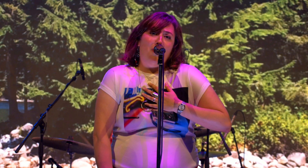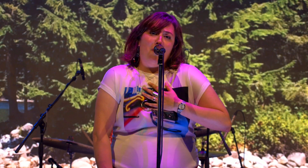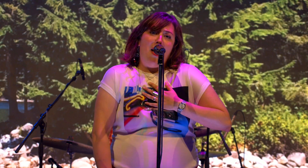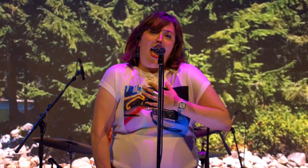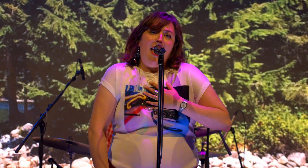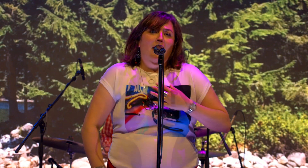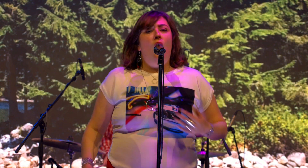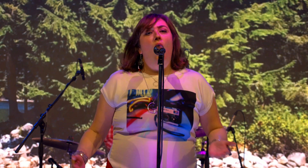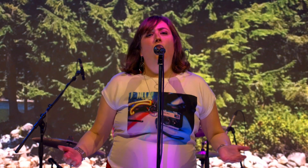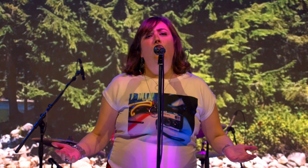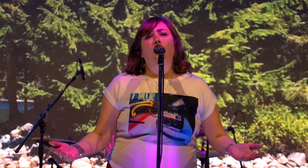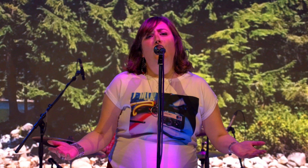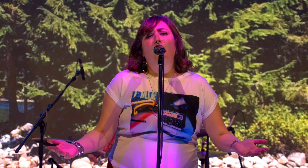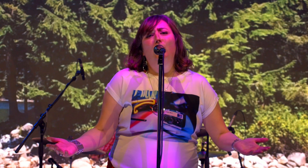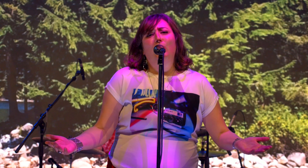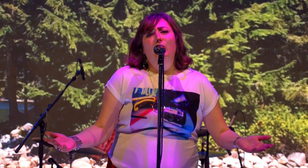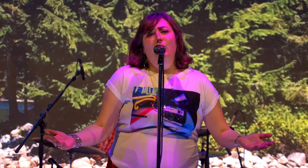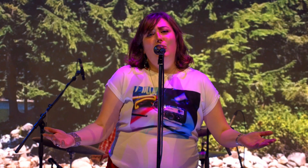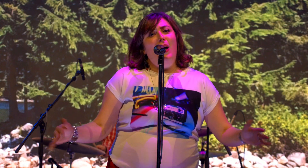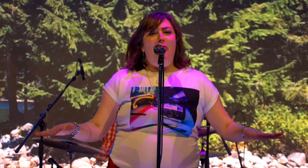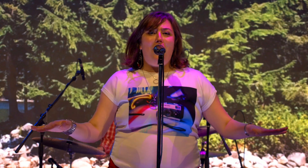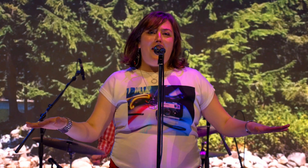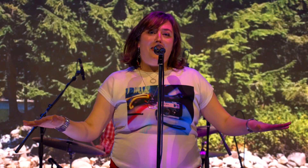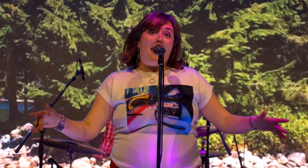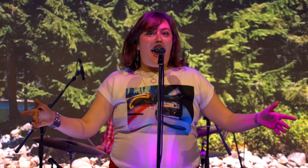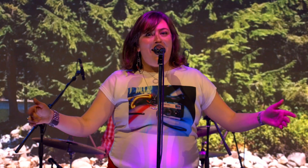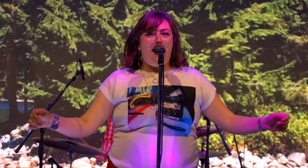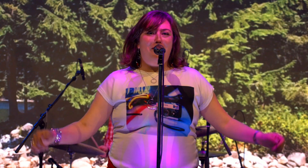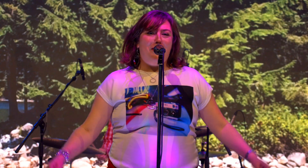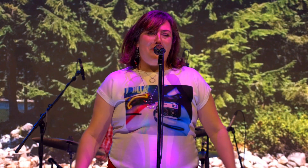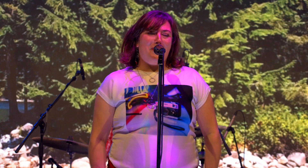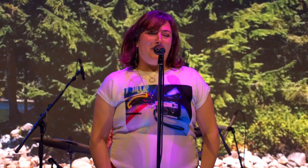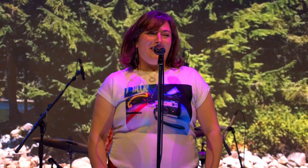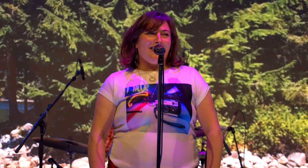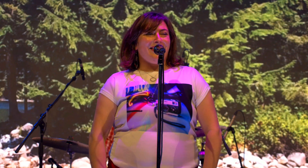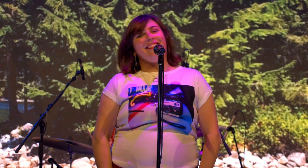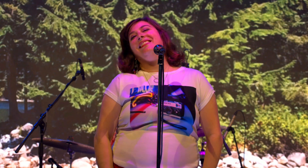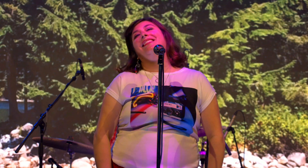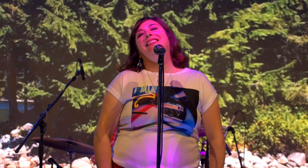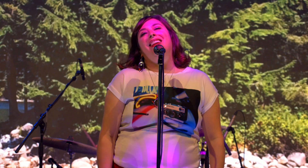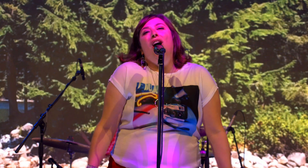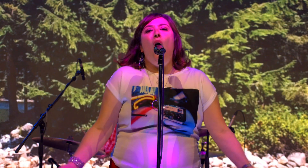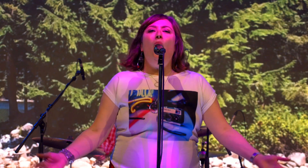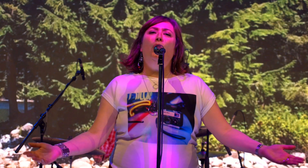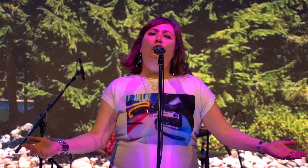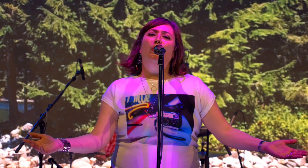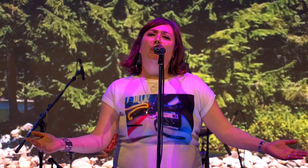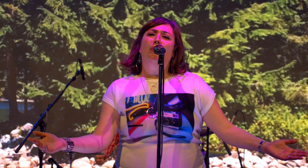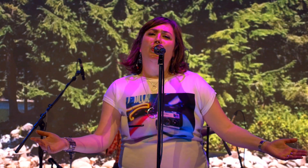heart and not your mind. Ooh, I think that I love you.